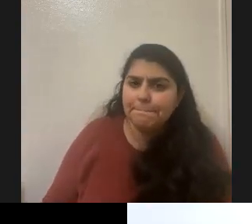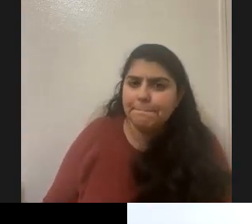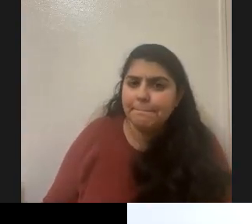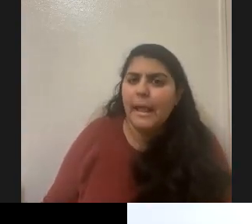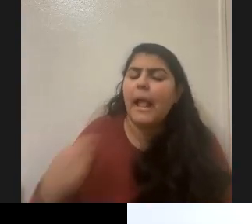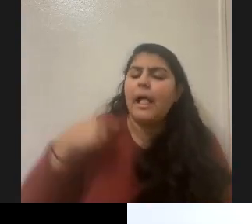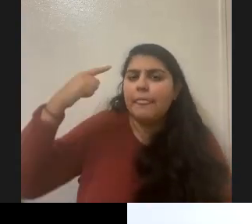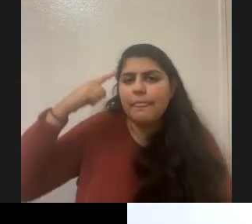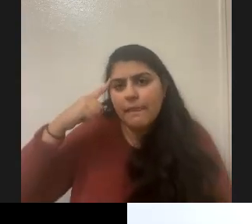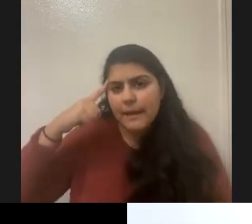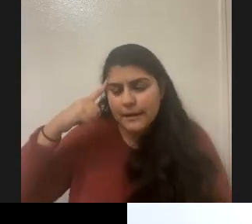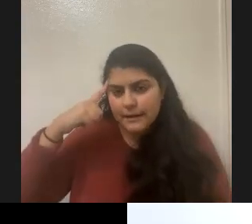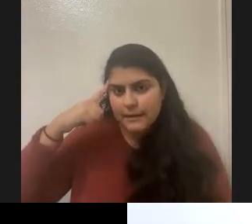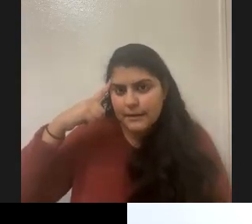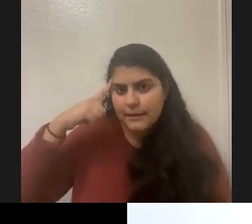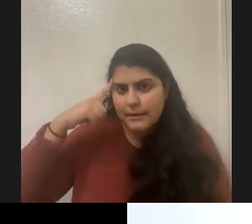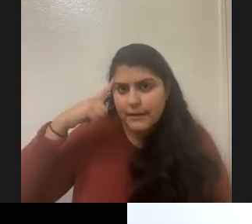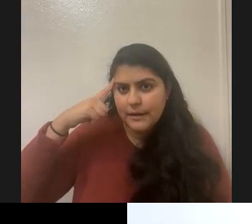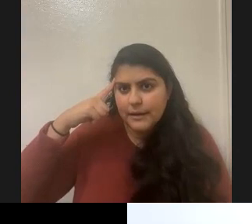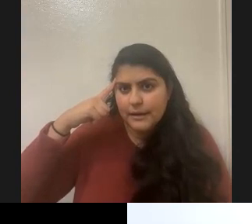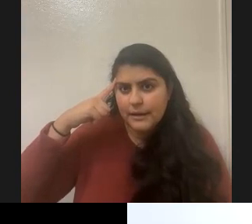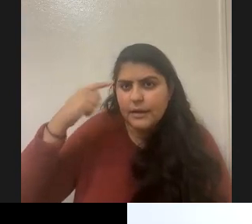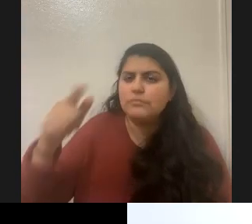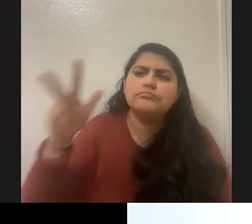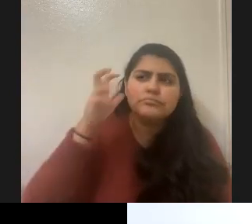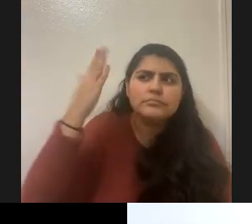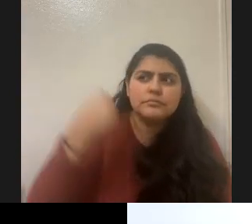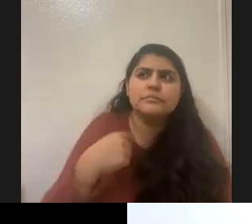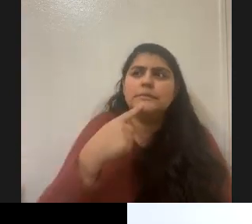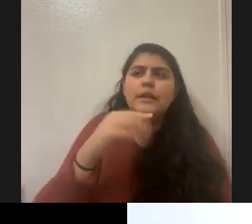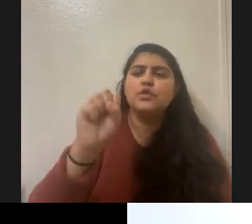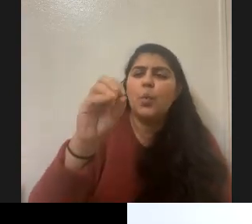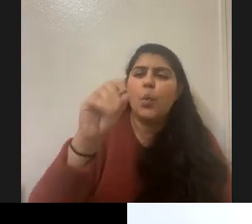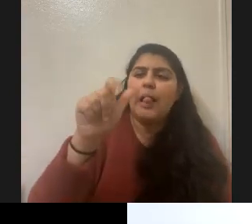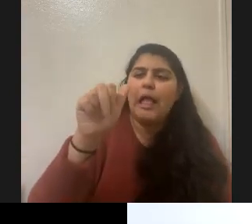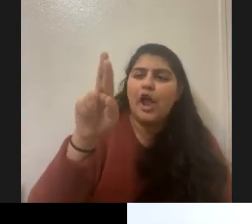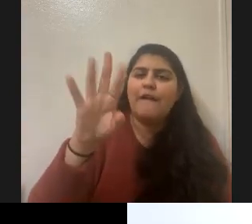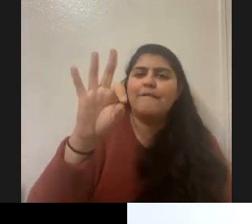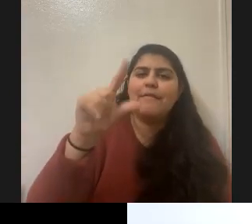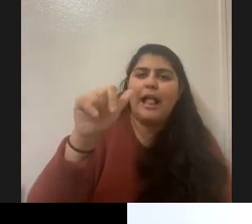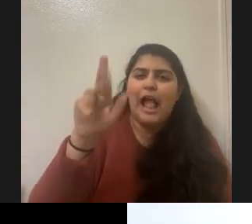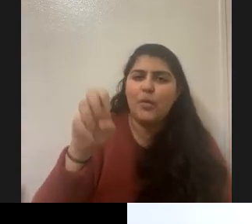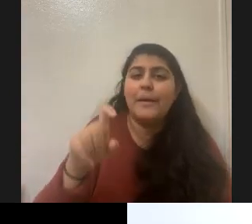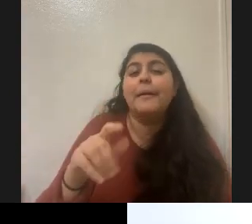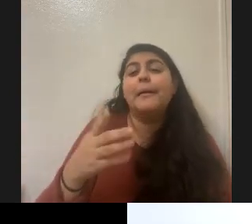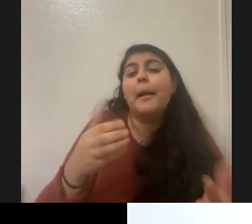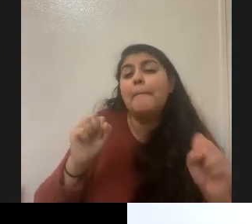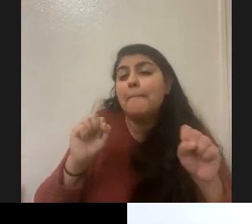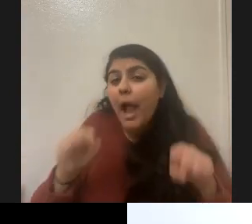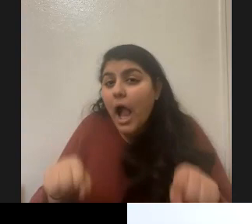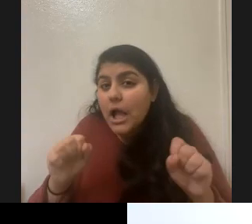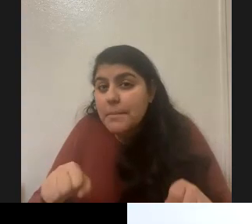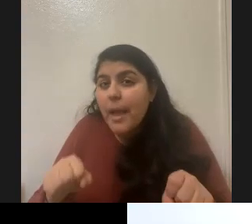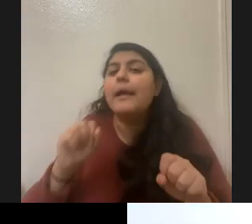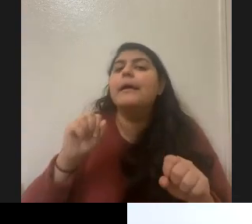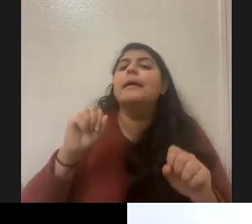I think so you heard of those things that I said were like solar flares. I don't it's possible that they can reach Earth.